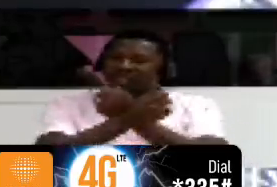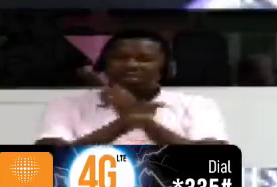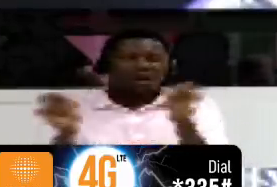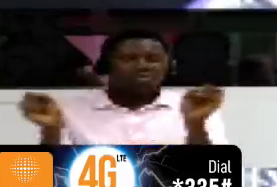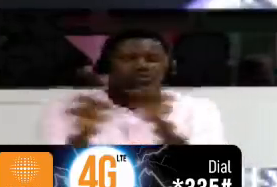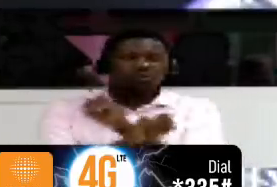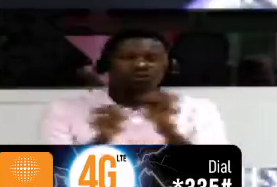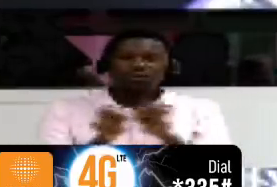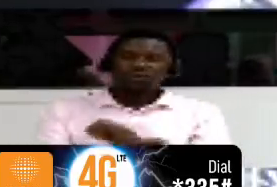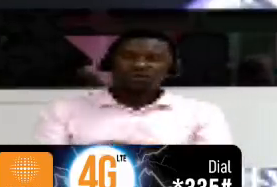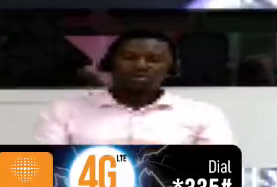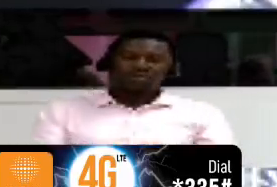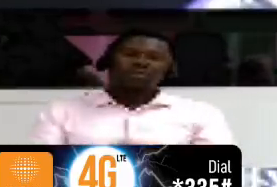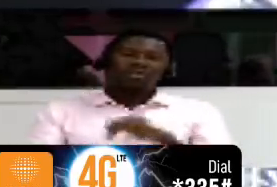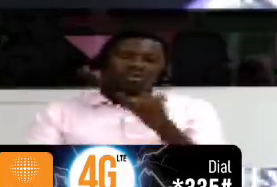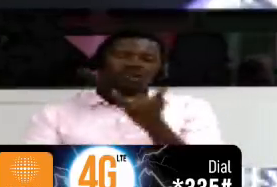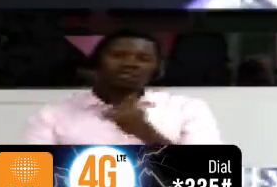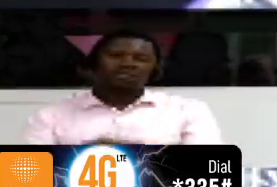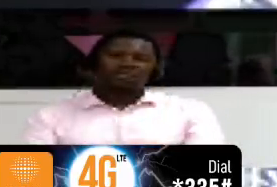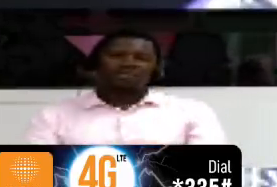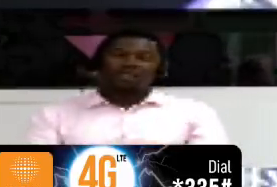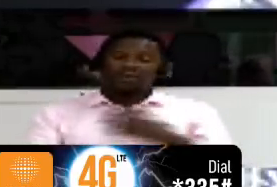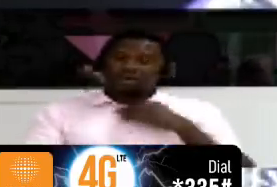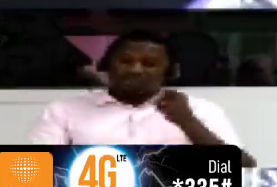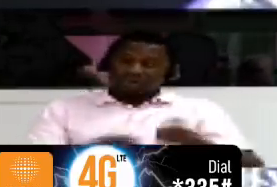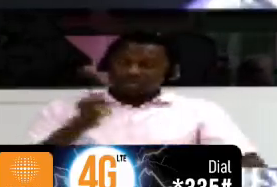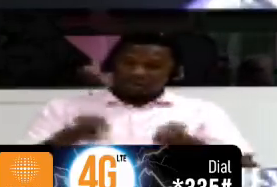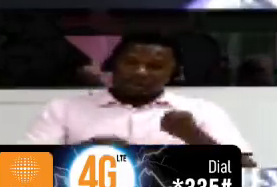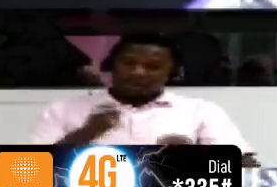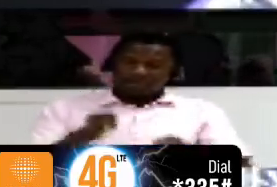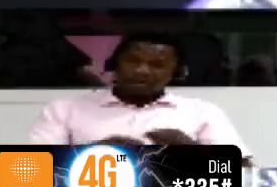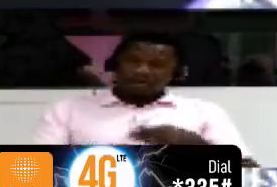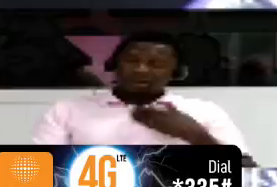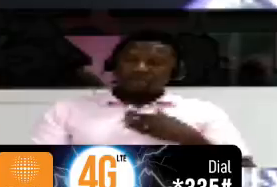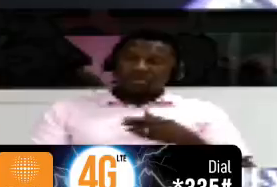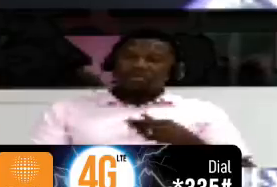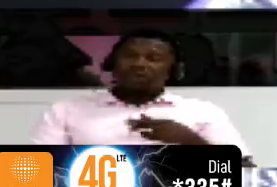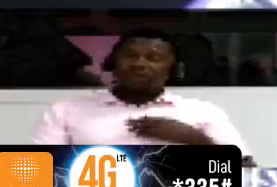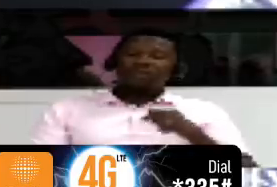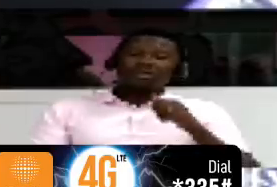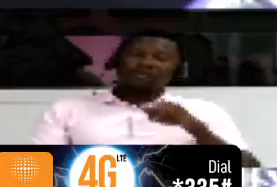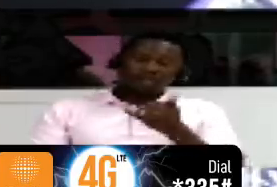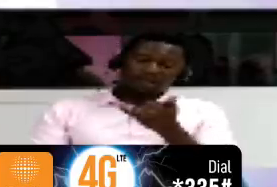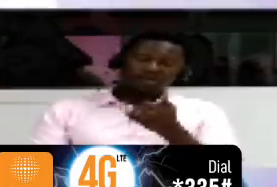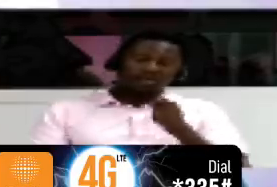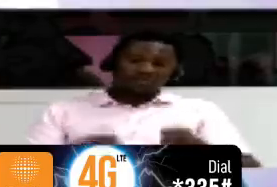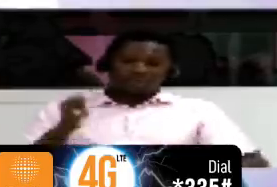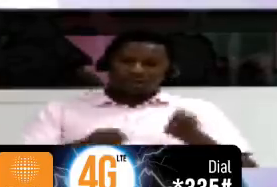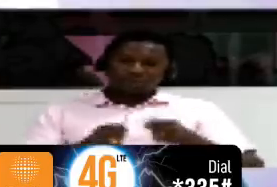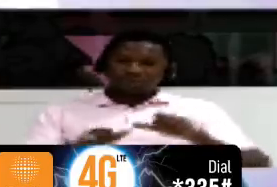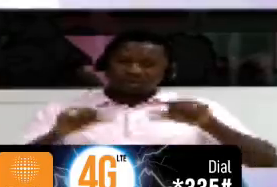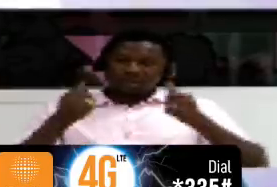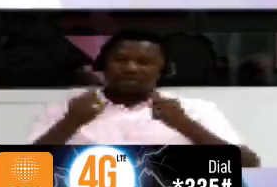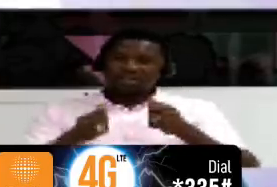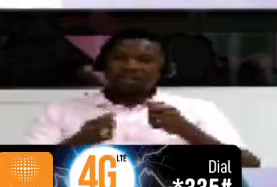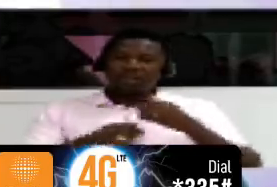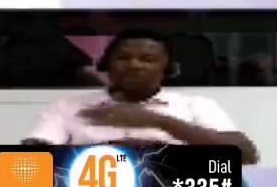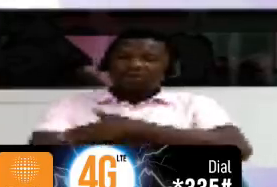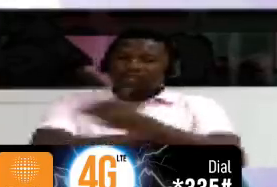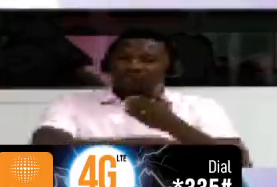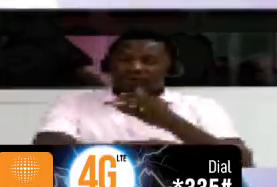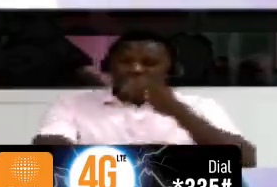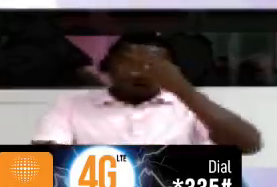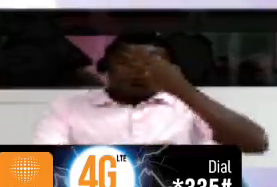the commissioner, is that in Brikama? Yes, the march is to start at the gate of the college to the